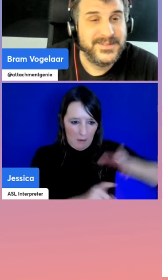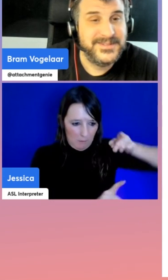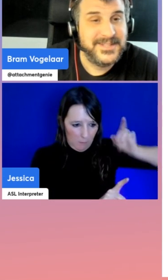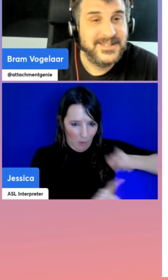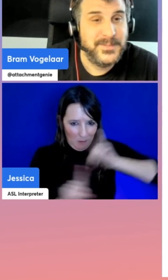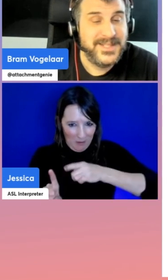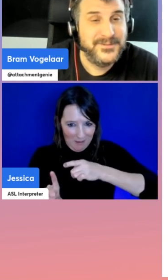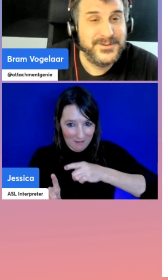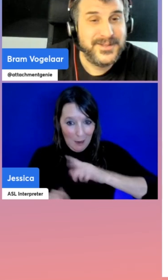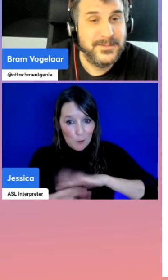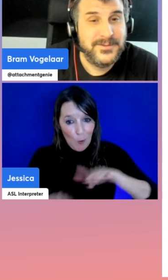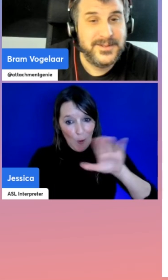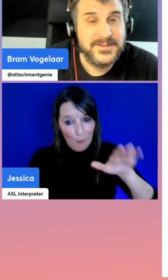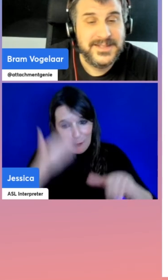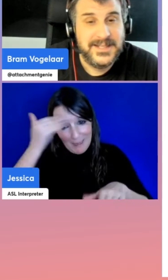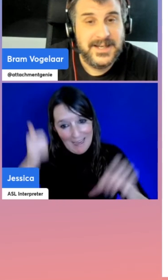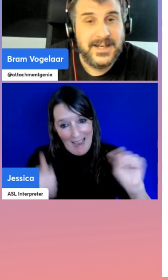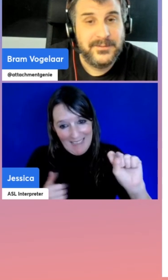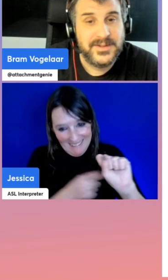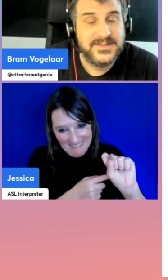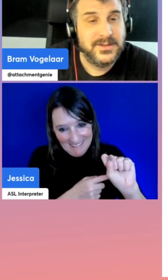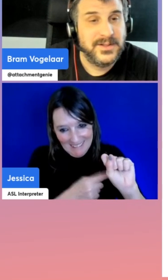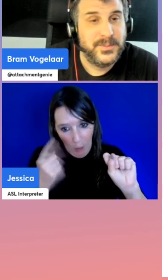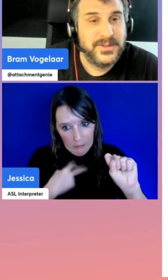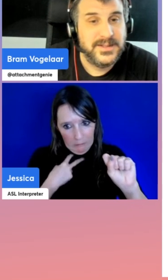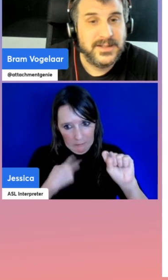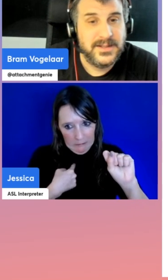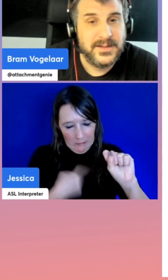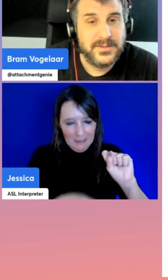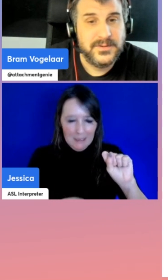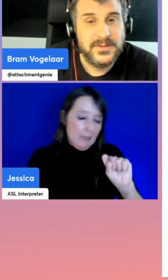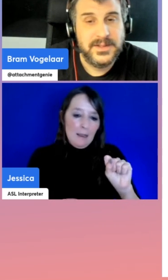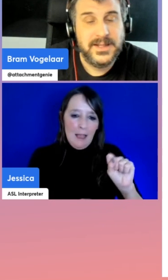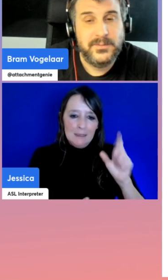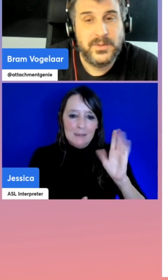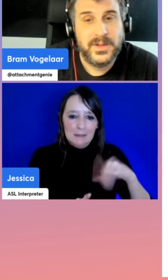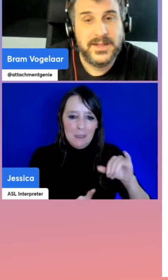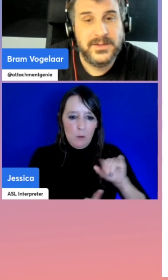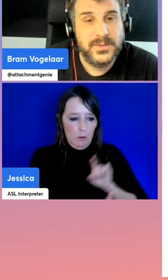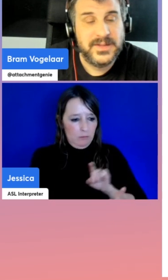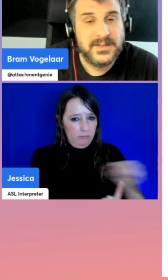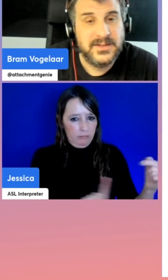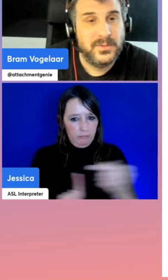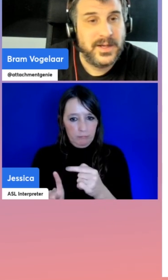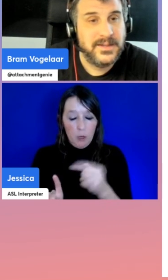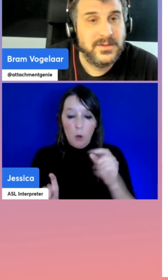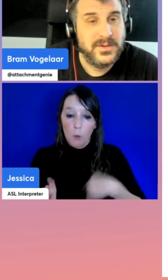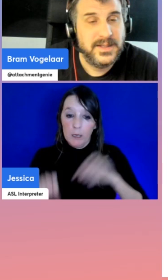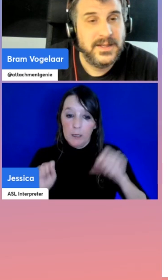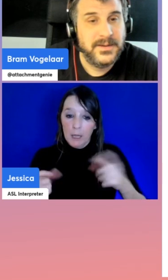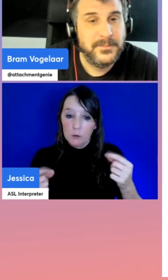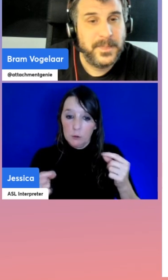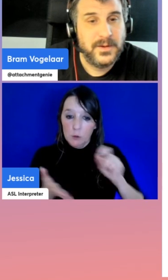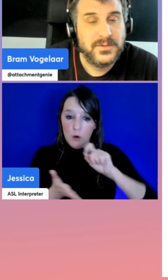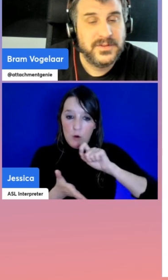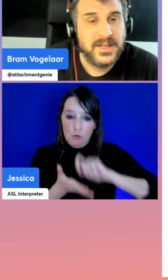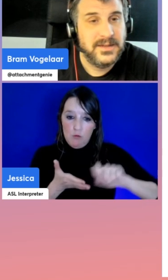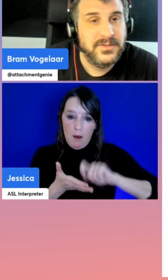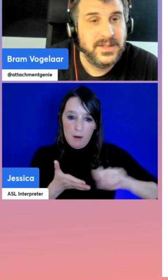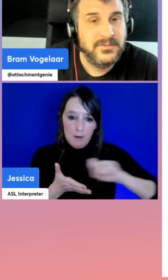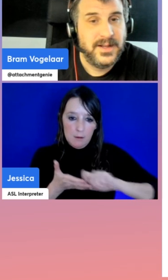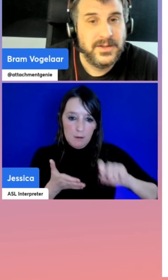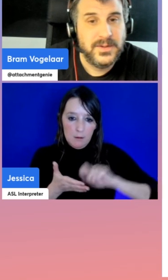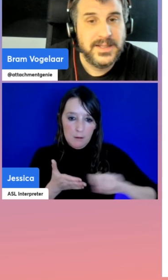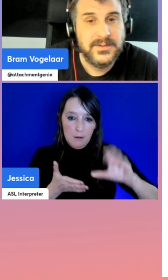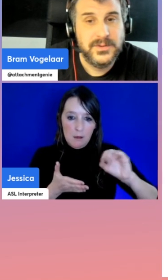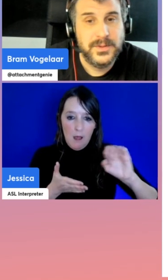That's always gets me the first couple of rounds, and it's still going to point it at Consul. And then what we can do is actually write a Consul